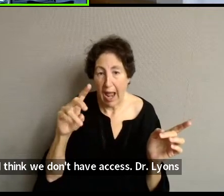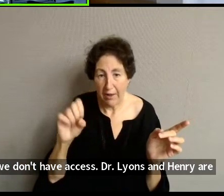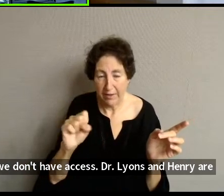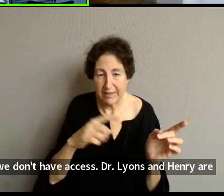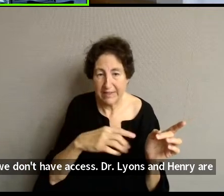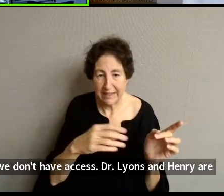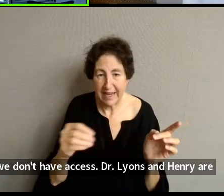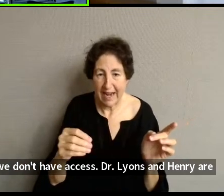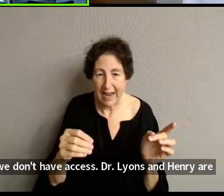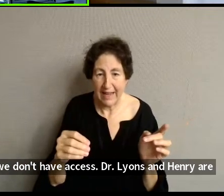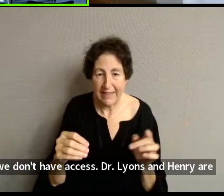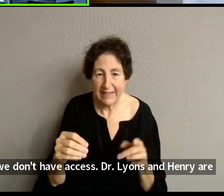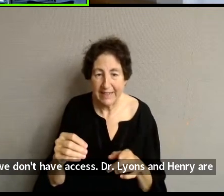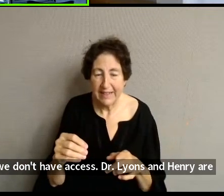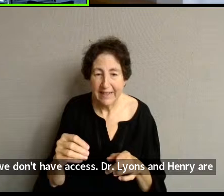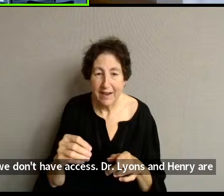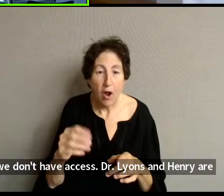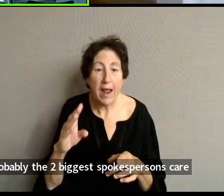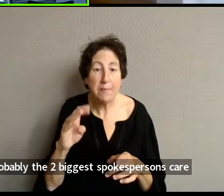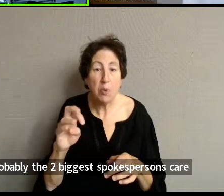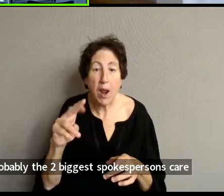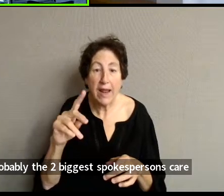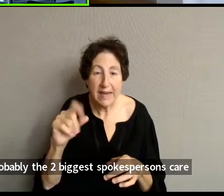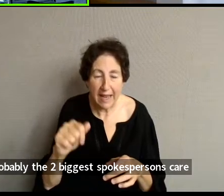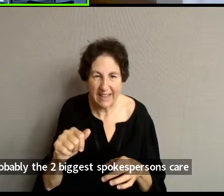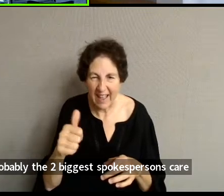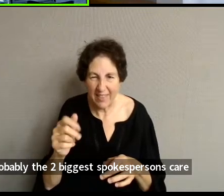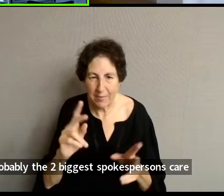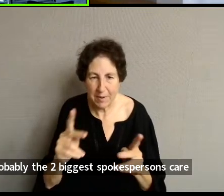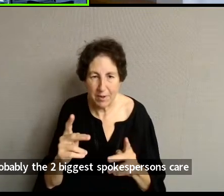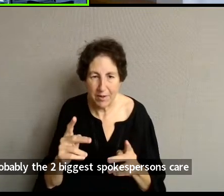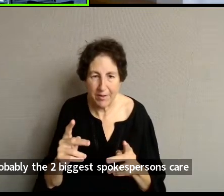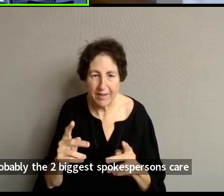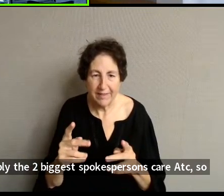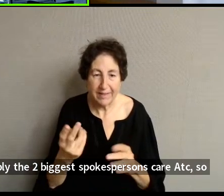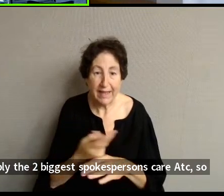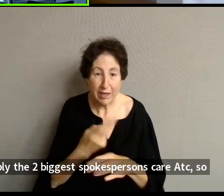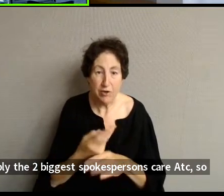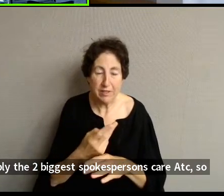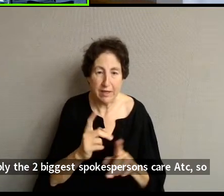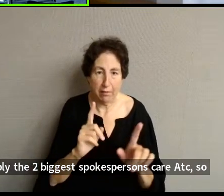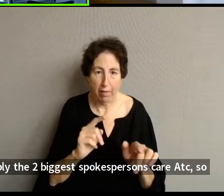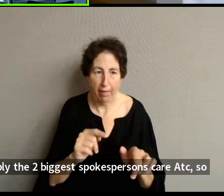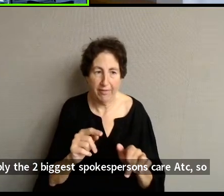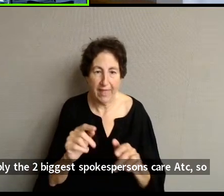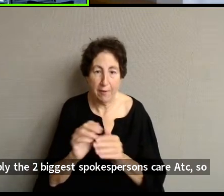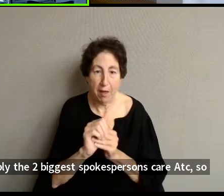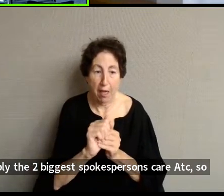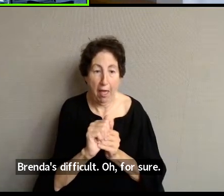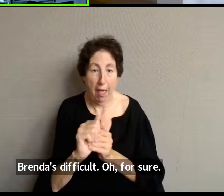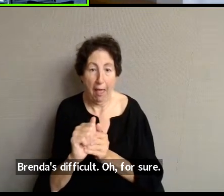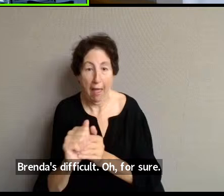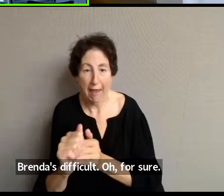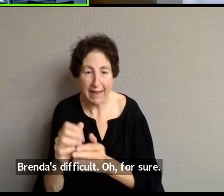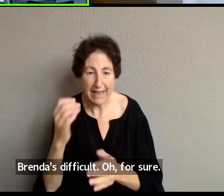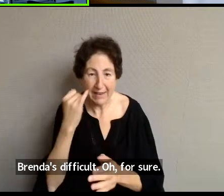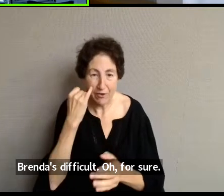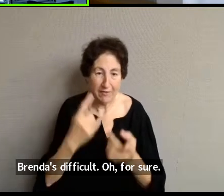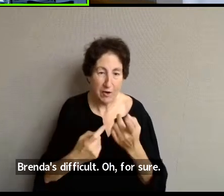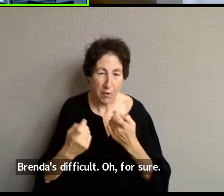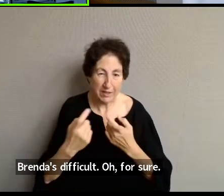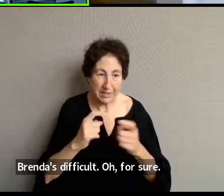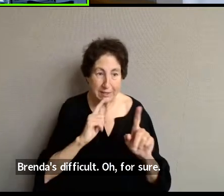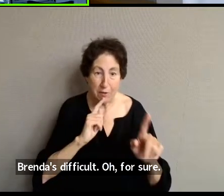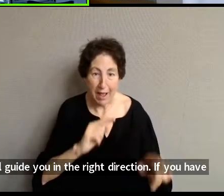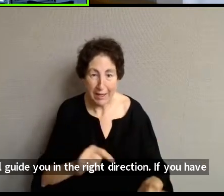CARE ATC. So Brenda's department as well. they'll- Oh, for sure. Oh, yeah. they'll guide you in the right direction if you have any questions.